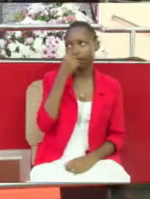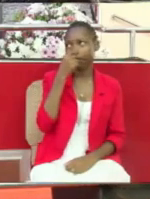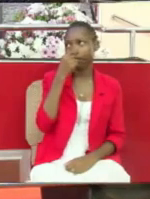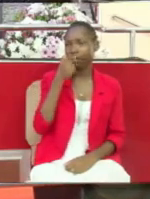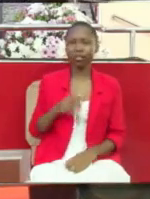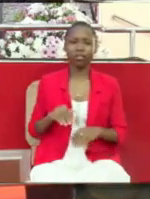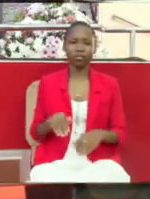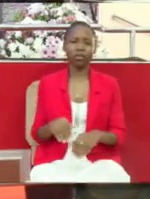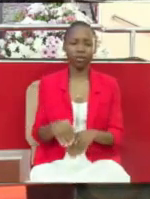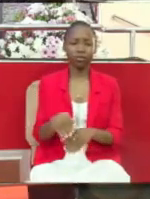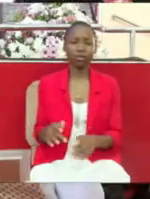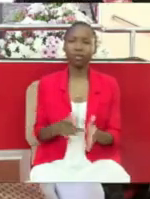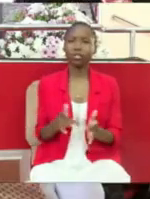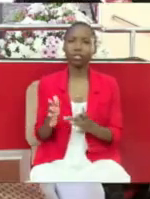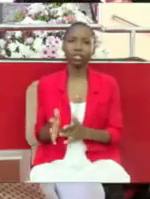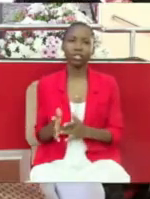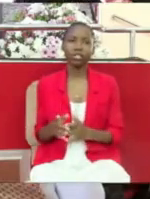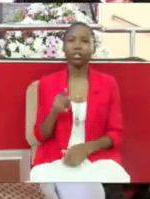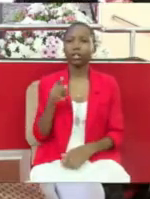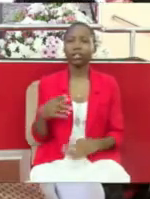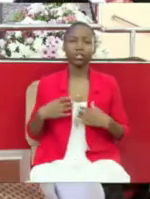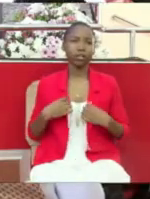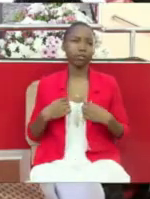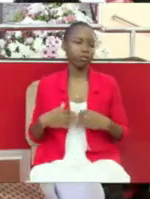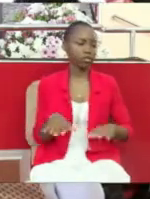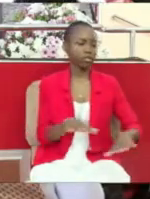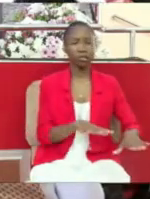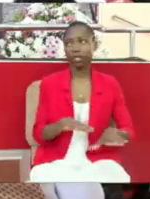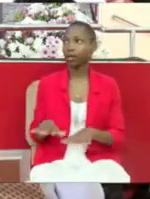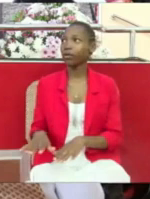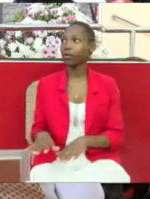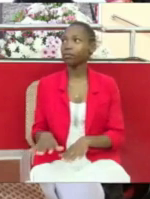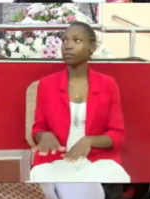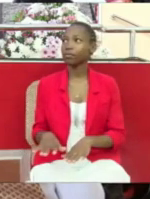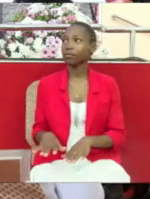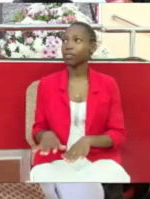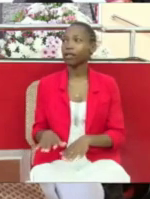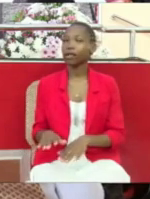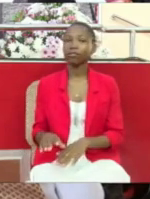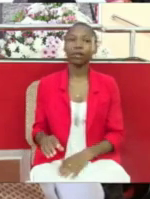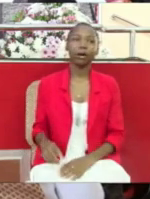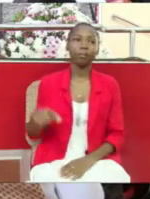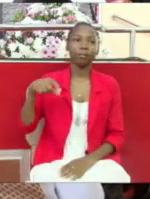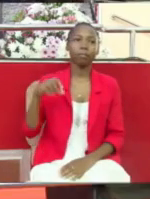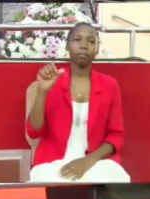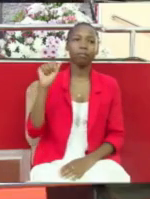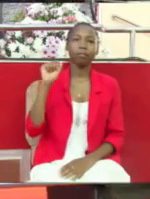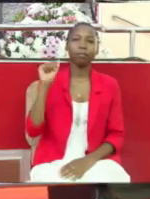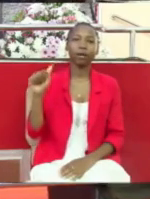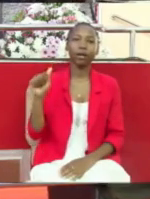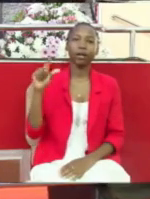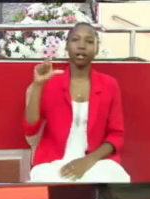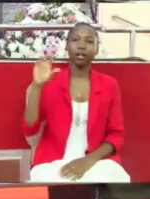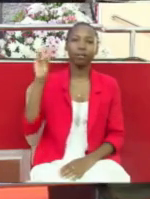kama tutamfuata Yesu, if we are going to lay our clothes, kama tutatoa mavazi yetu, if we are going to have palm for him, kama tutakuwa na mitende kwa him, we have to deal with